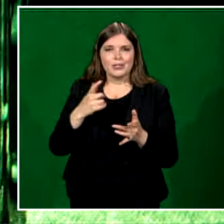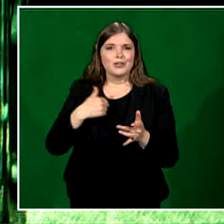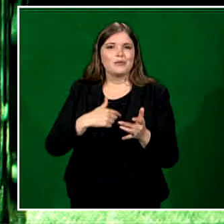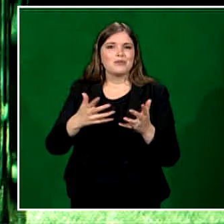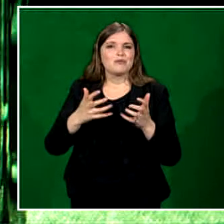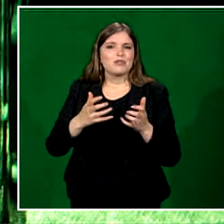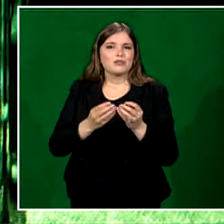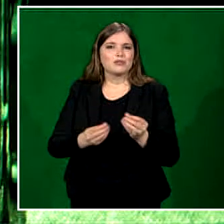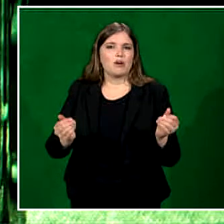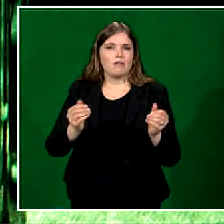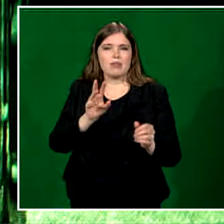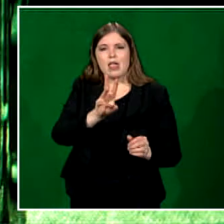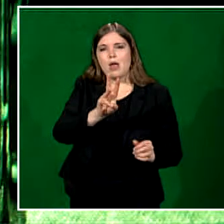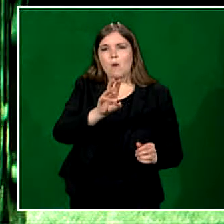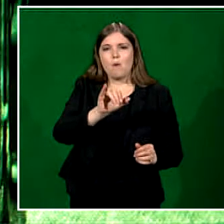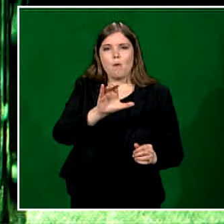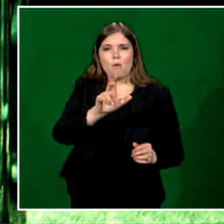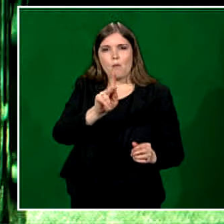economy of Ghana.